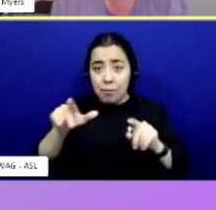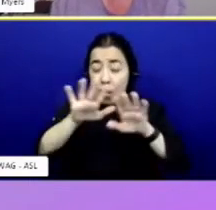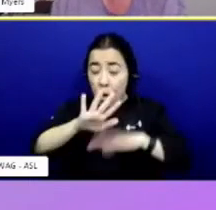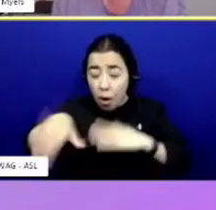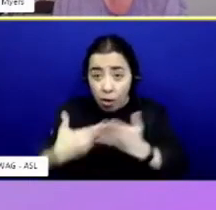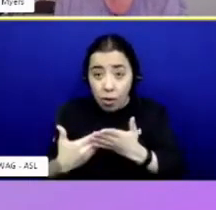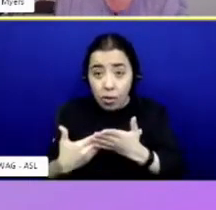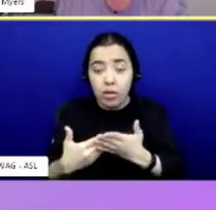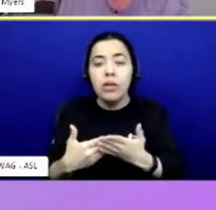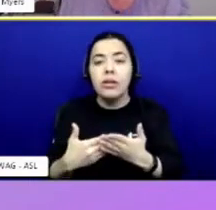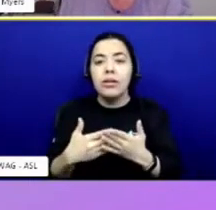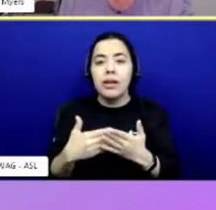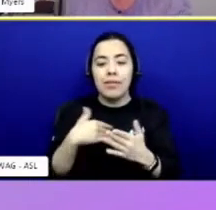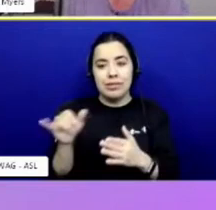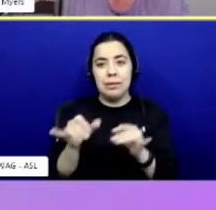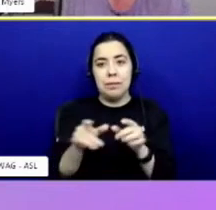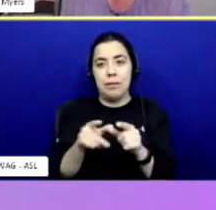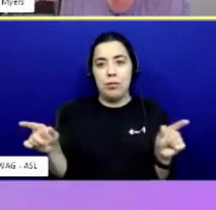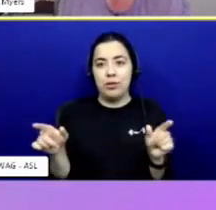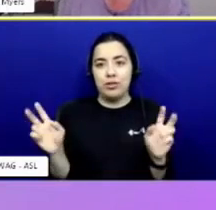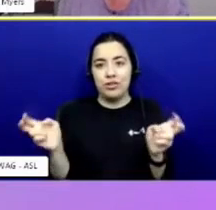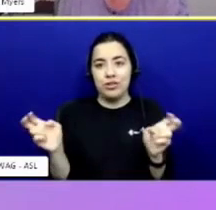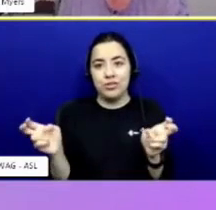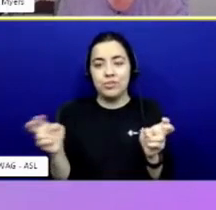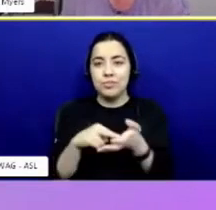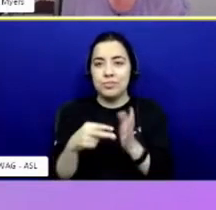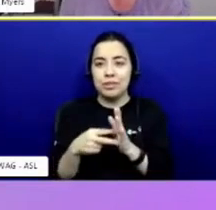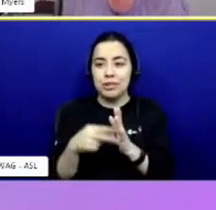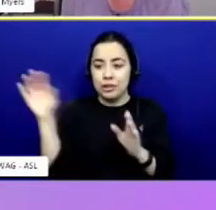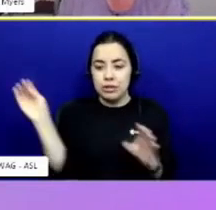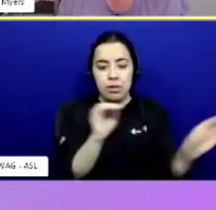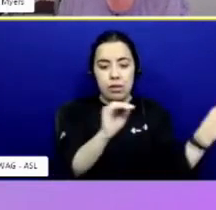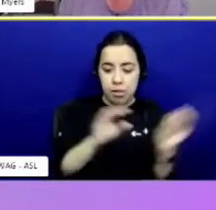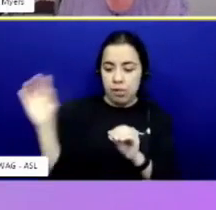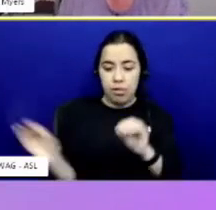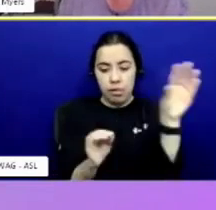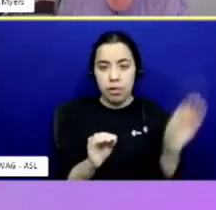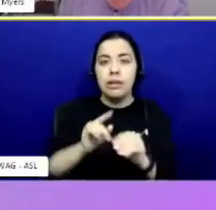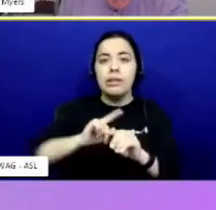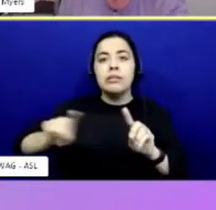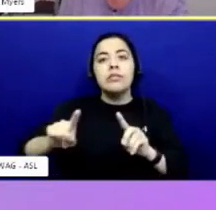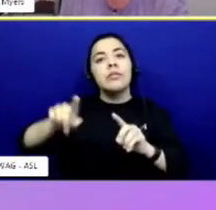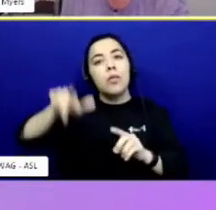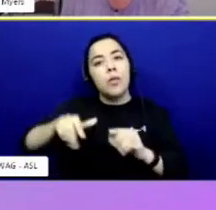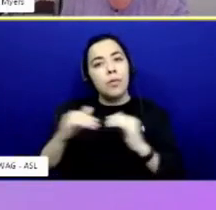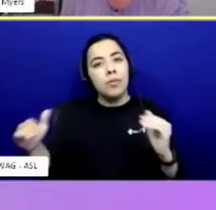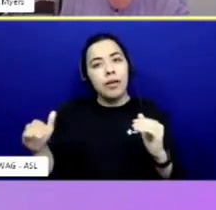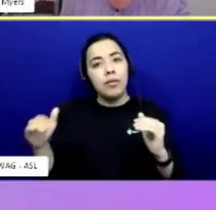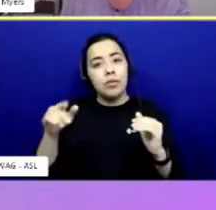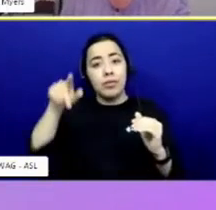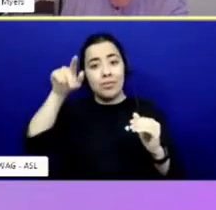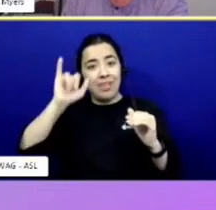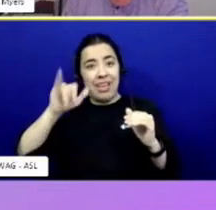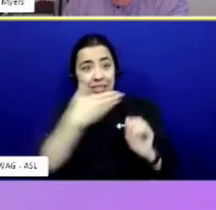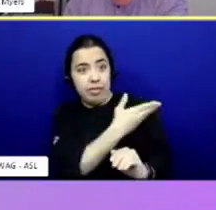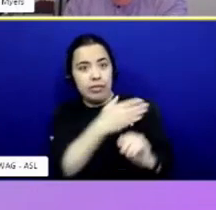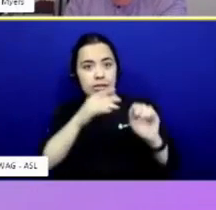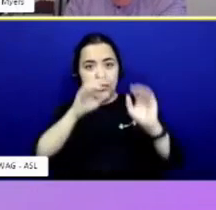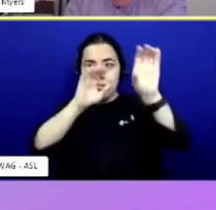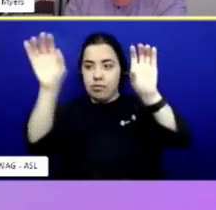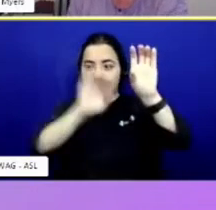you use is assembling these different low-level primitives into just